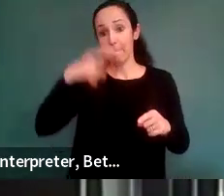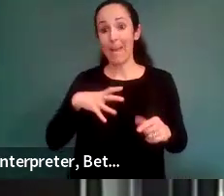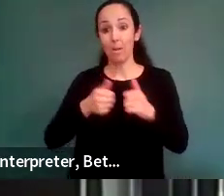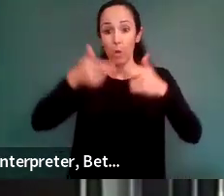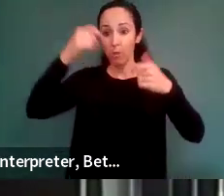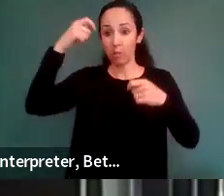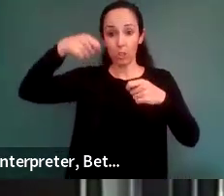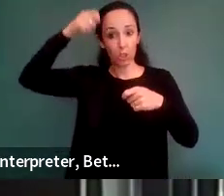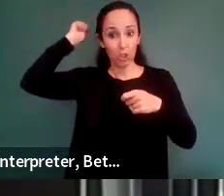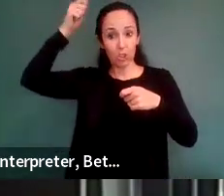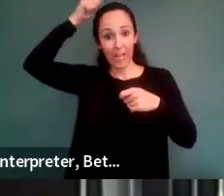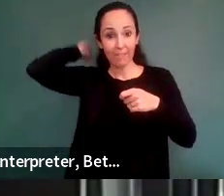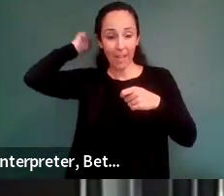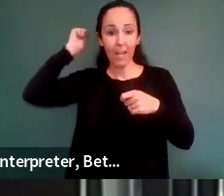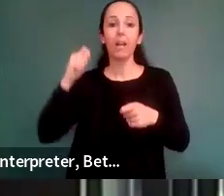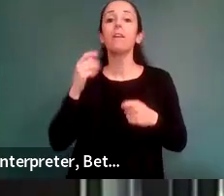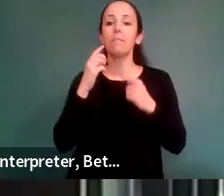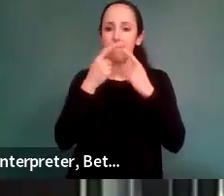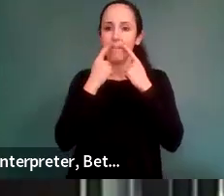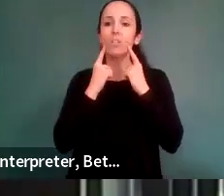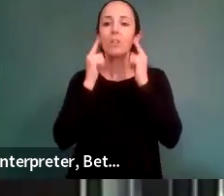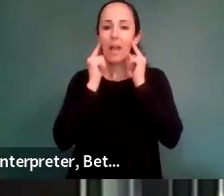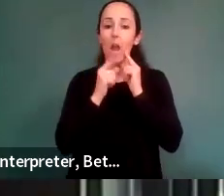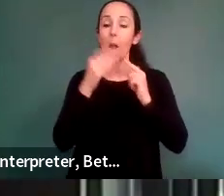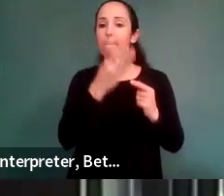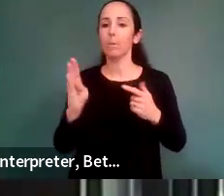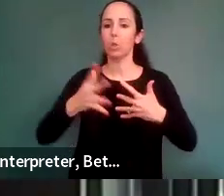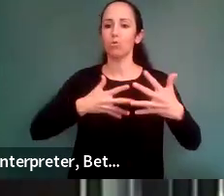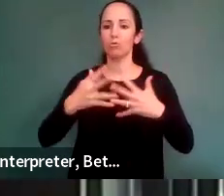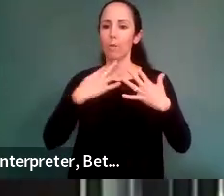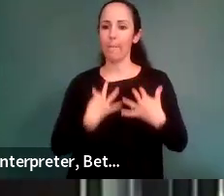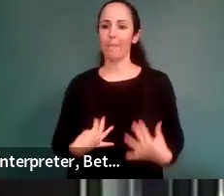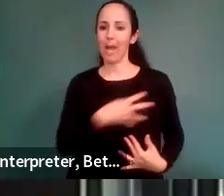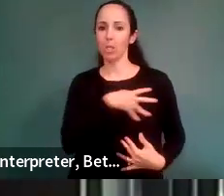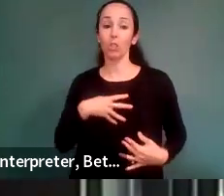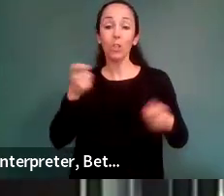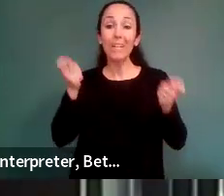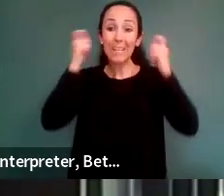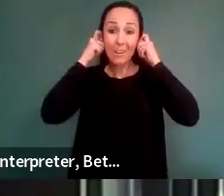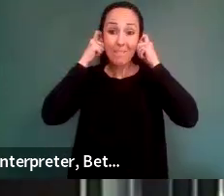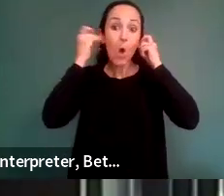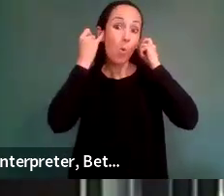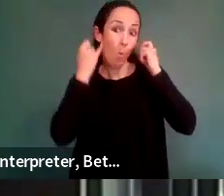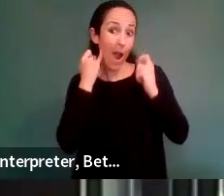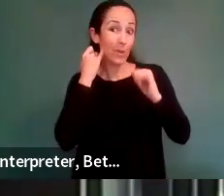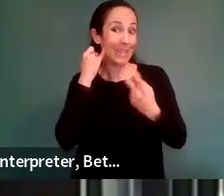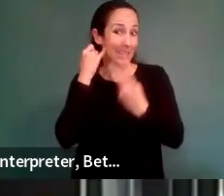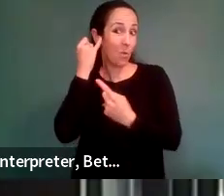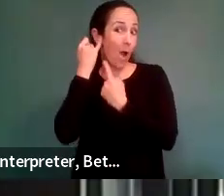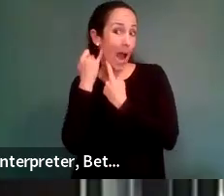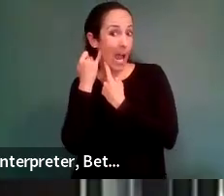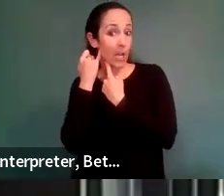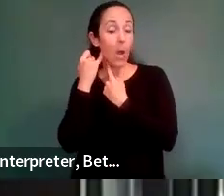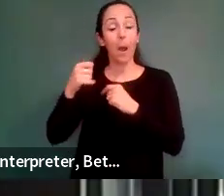with a shaved head and facial hair is wearing a blue and gray plaid shirt. He has earphones in his ears, and the wire is visible. The background shows vertical blinds with